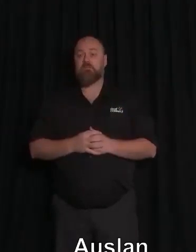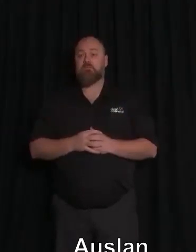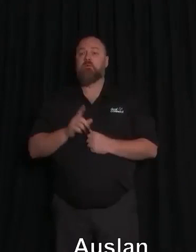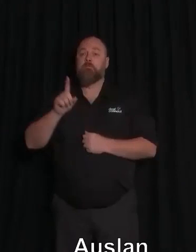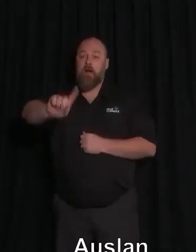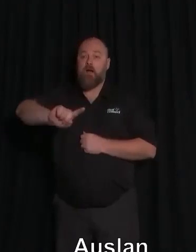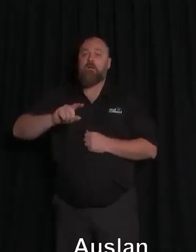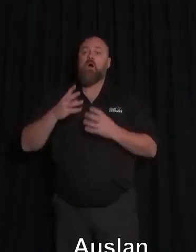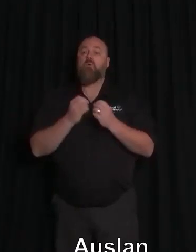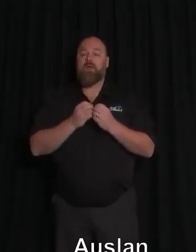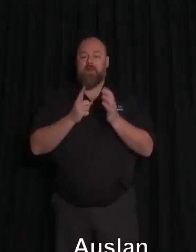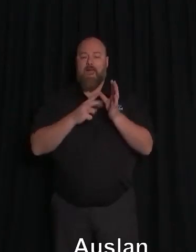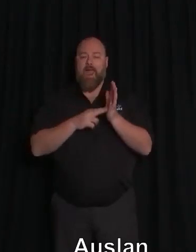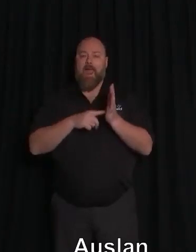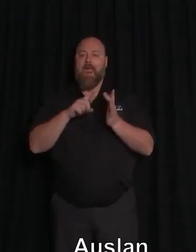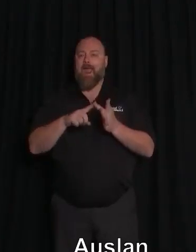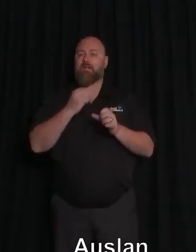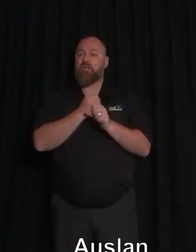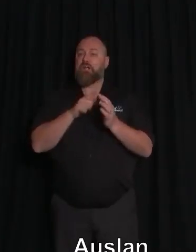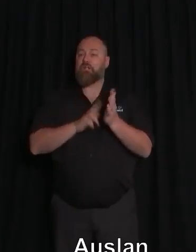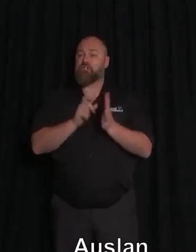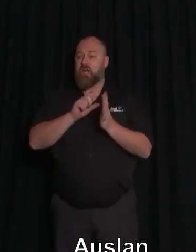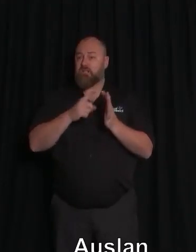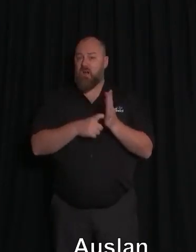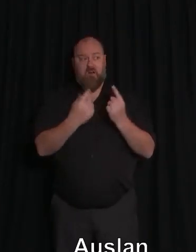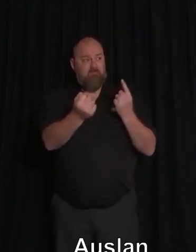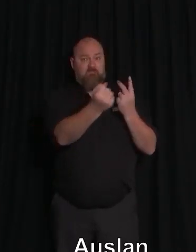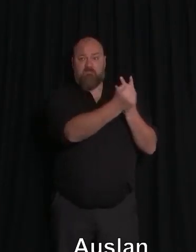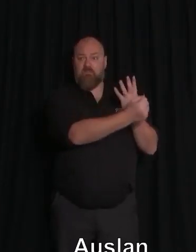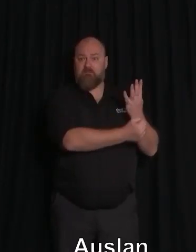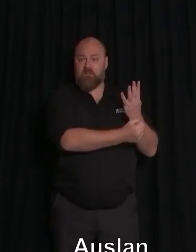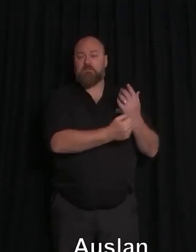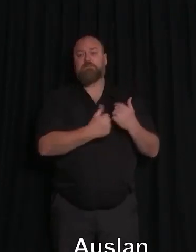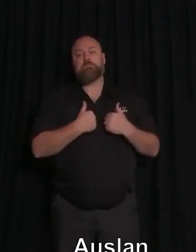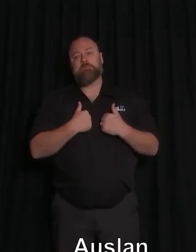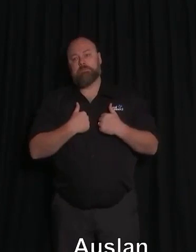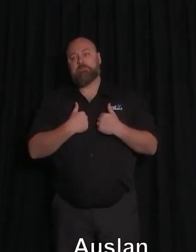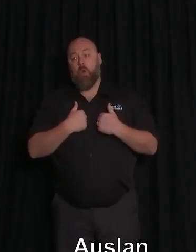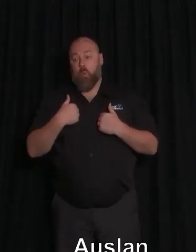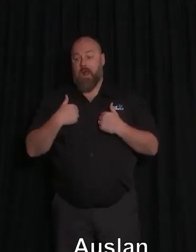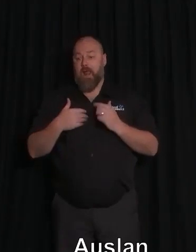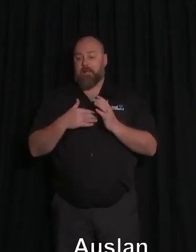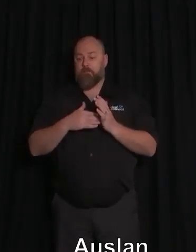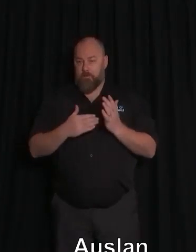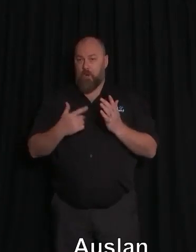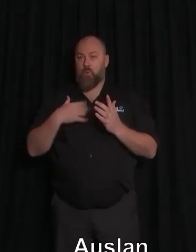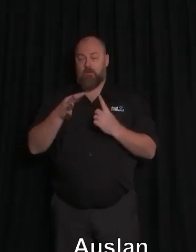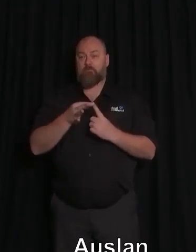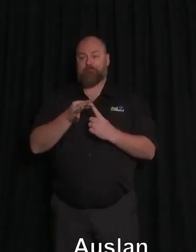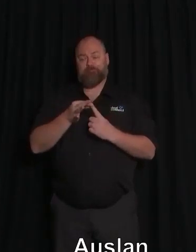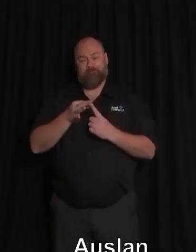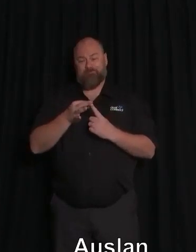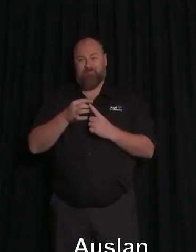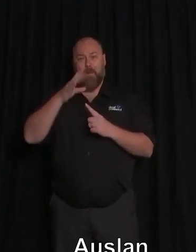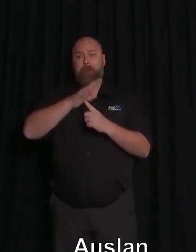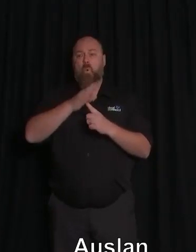rise of anti-gender notions globally as well as nationally, we are at the moment at a pivotal moment where